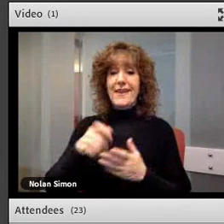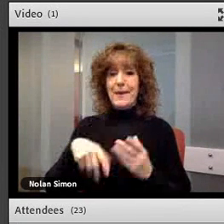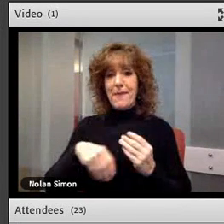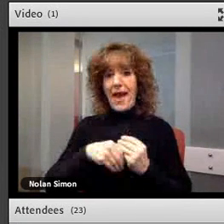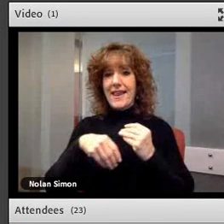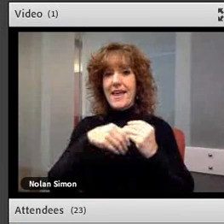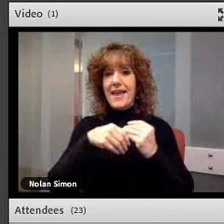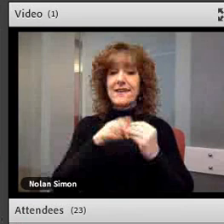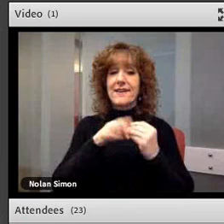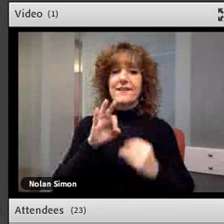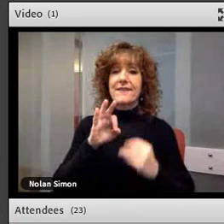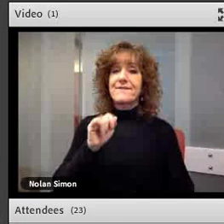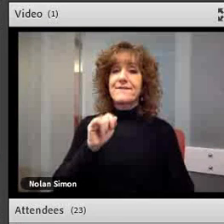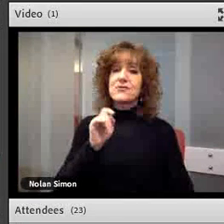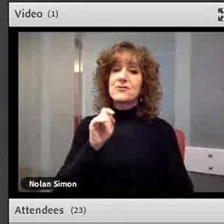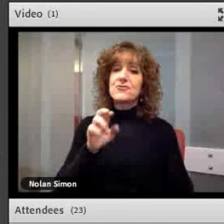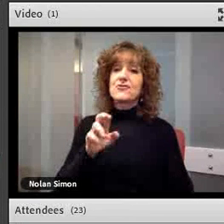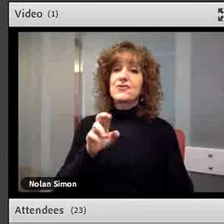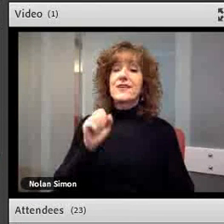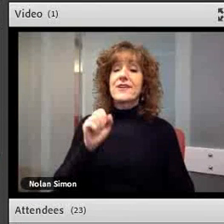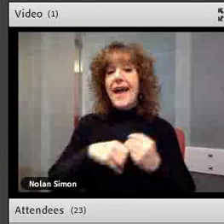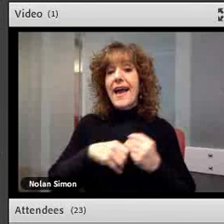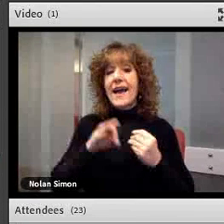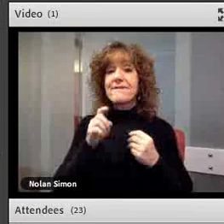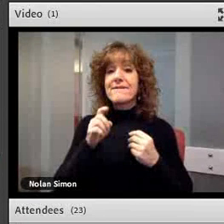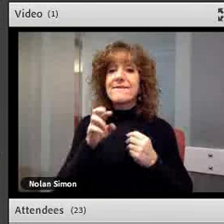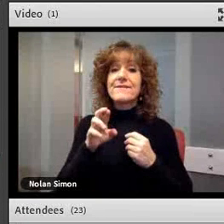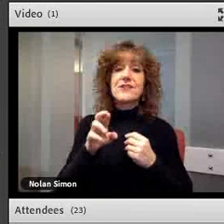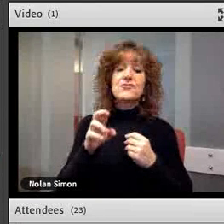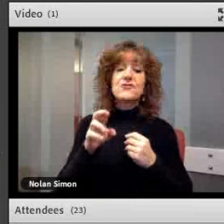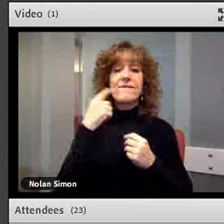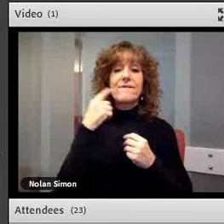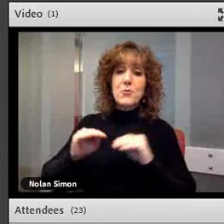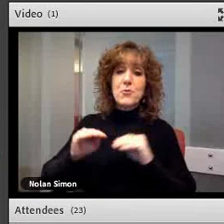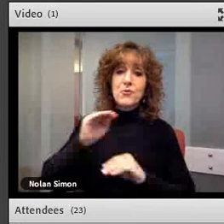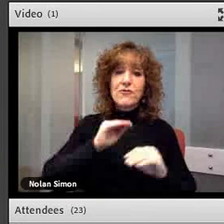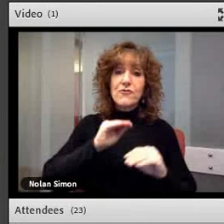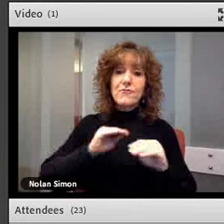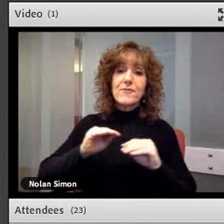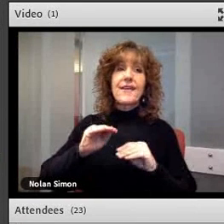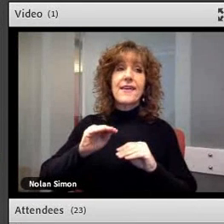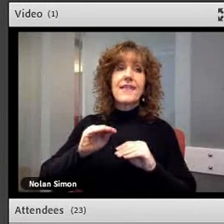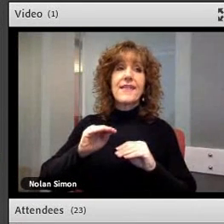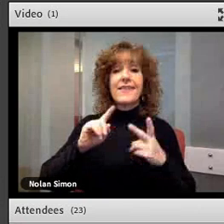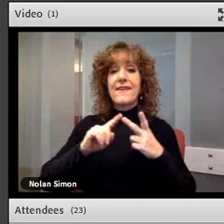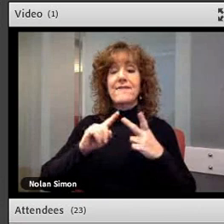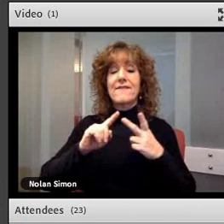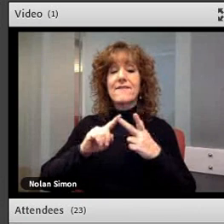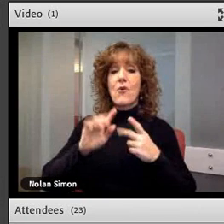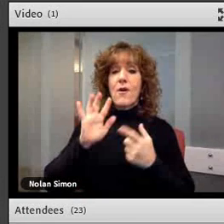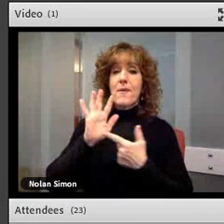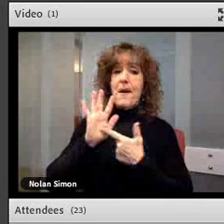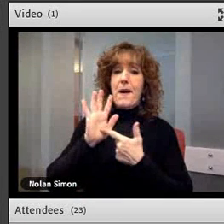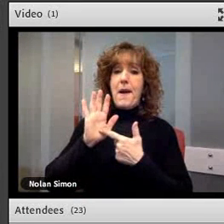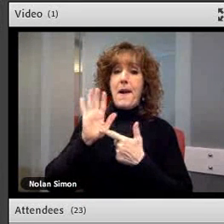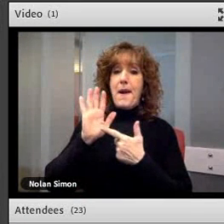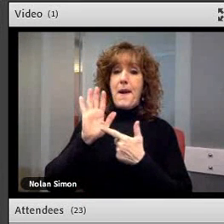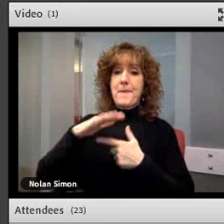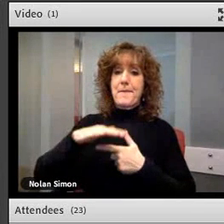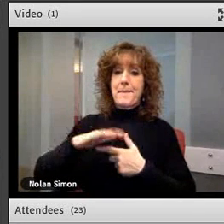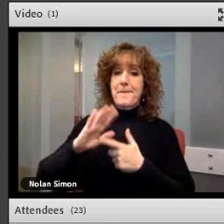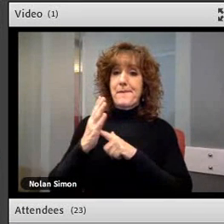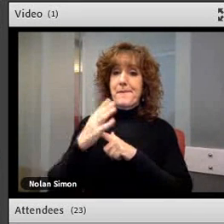adding filters. So I can add filters then for movement and for palm orientation and narrow